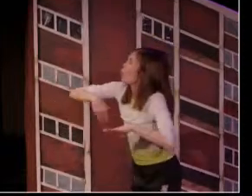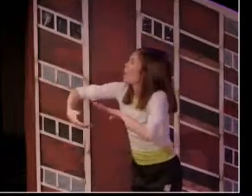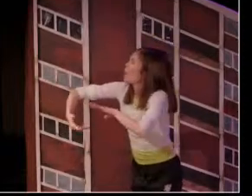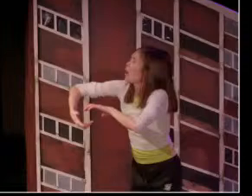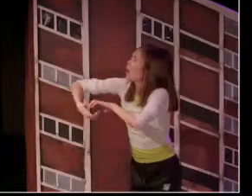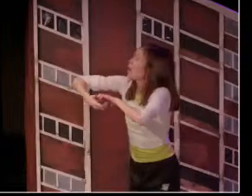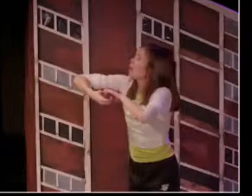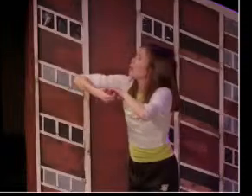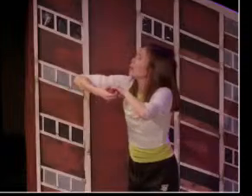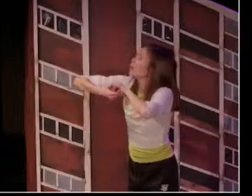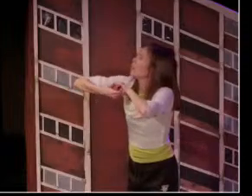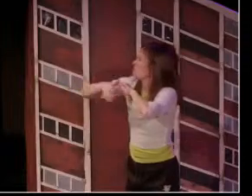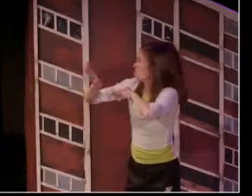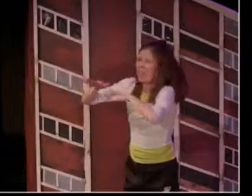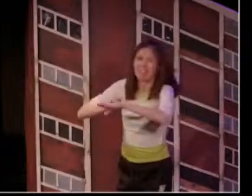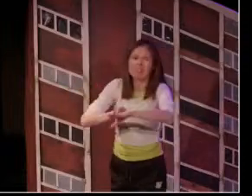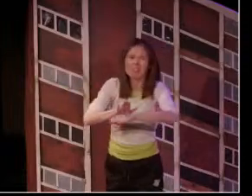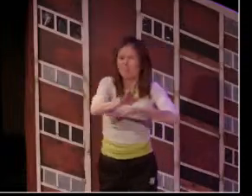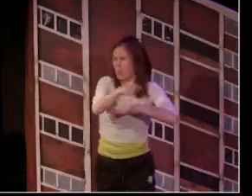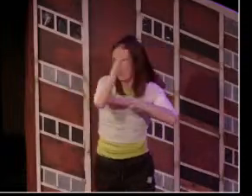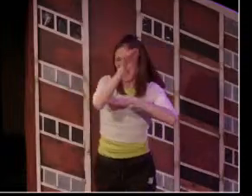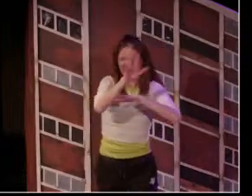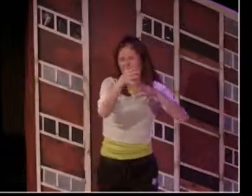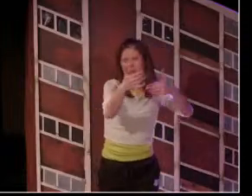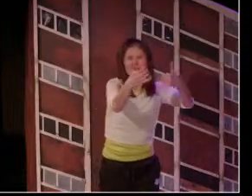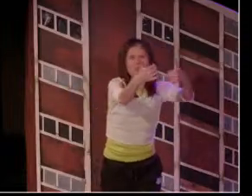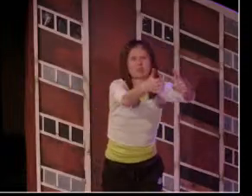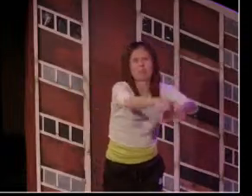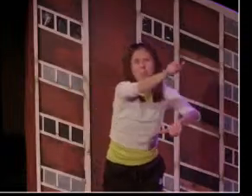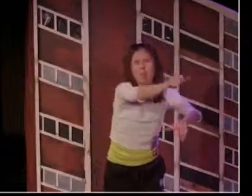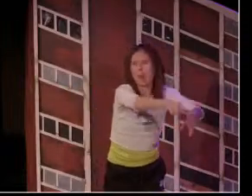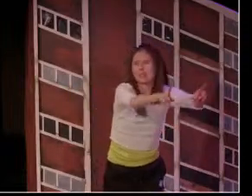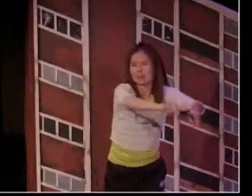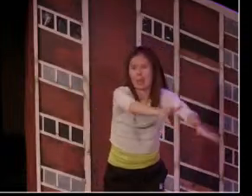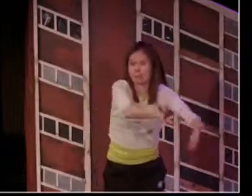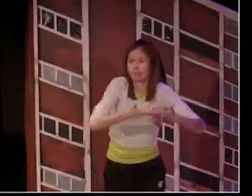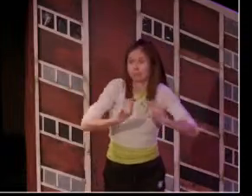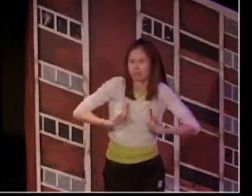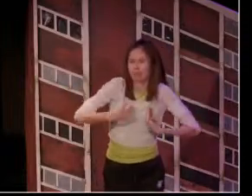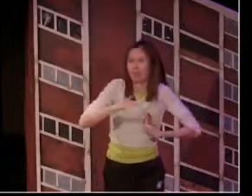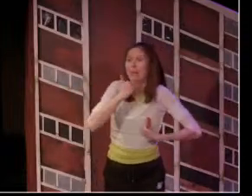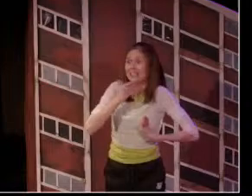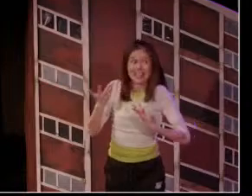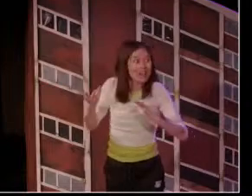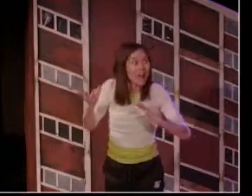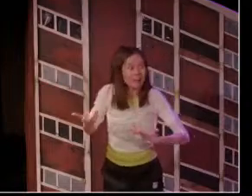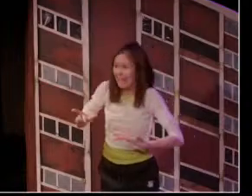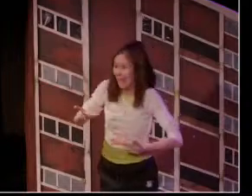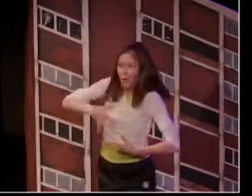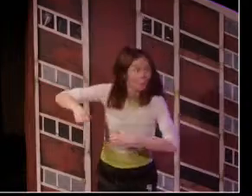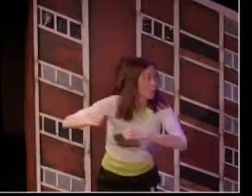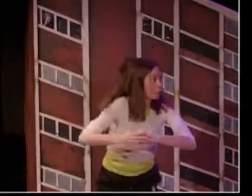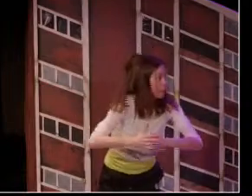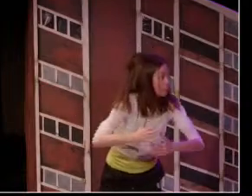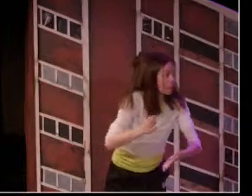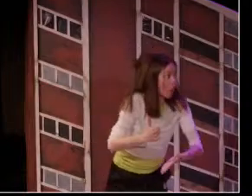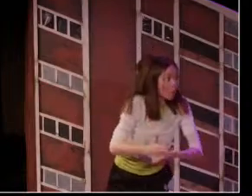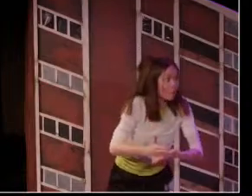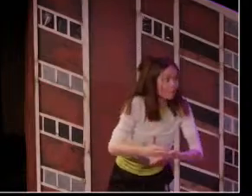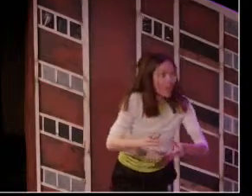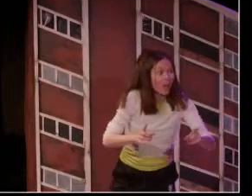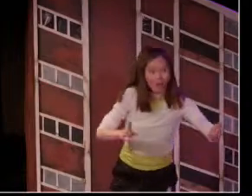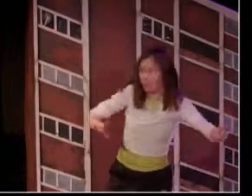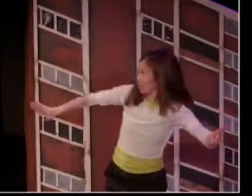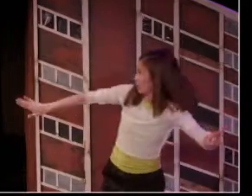more than heir will need, enough to cause your wonderment. But come, contract us for these witnesses. Come your hand,